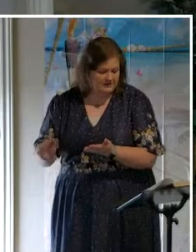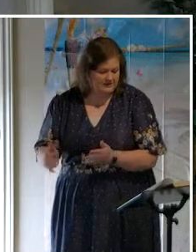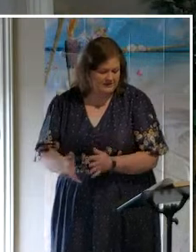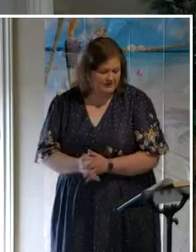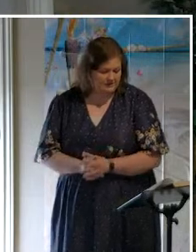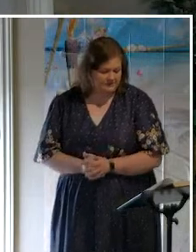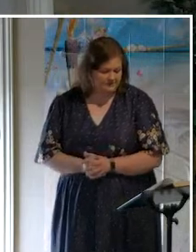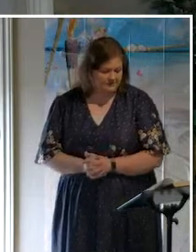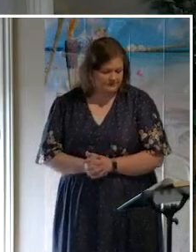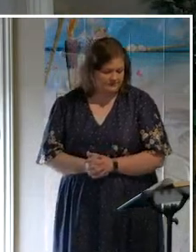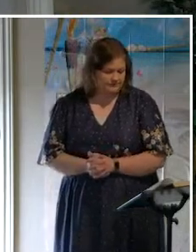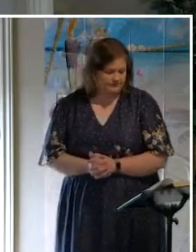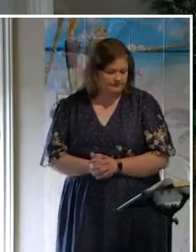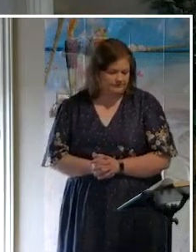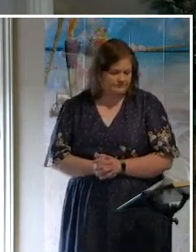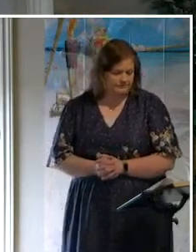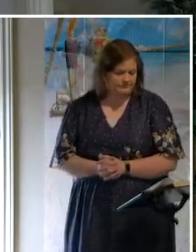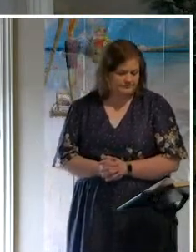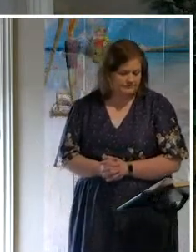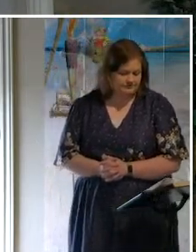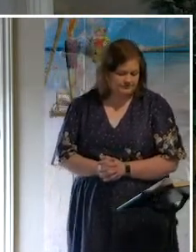justified.